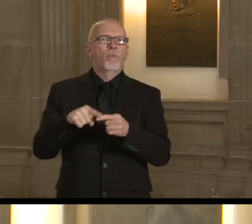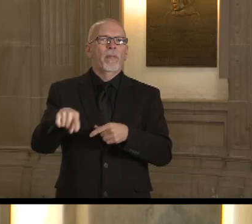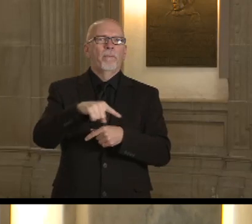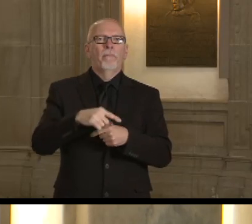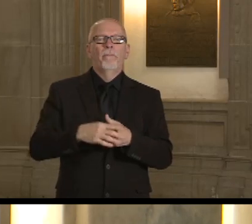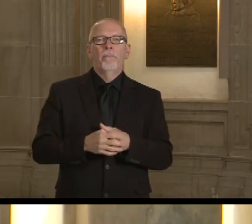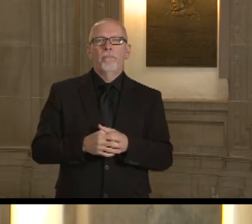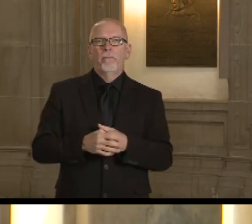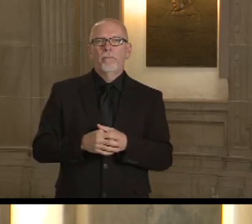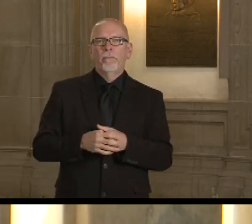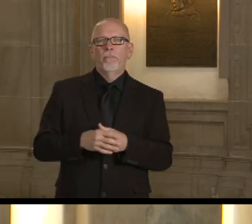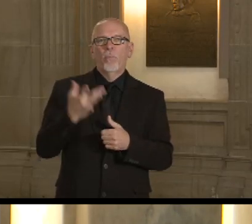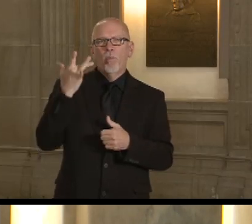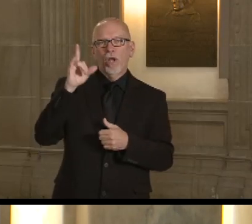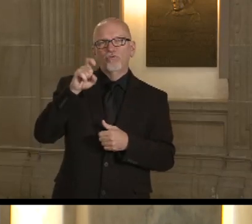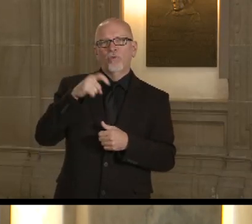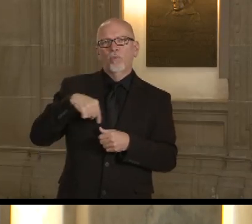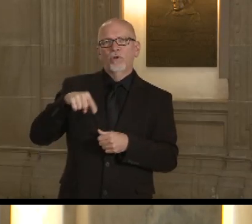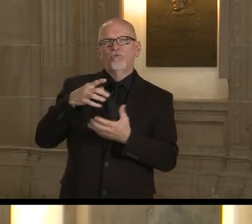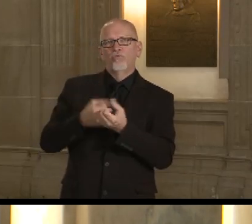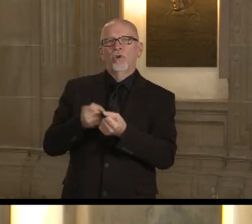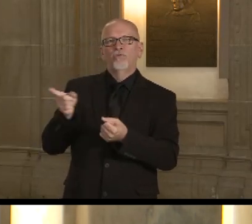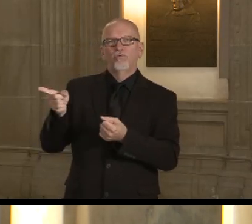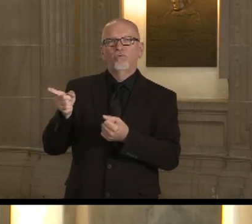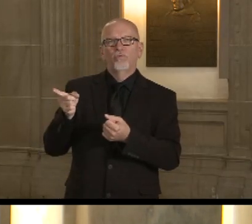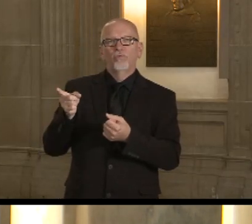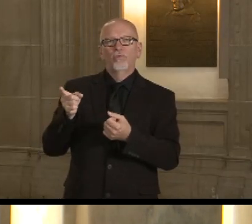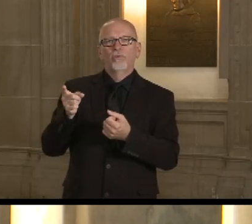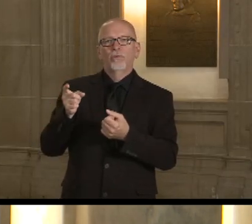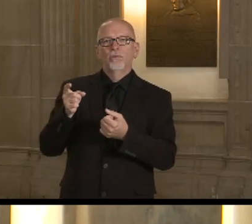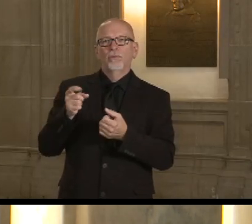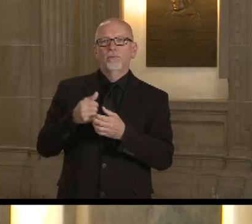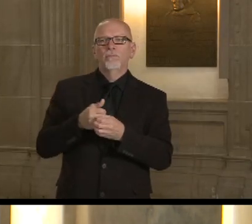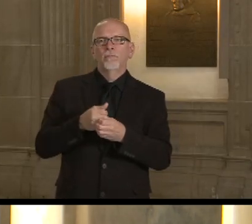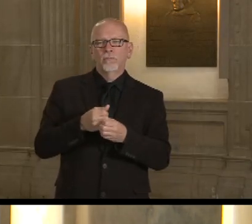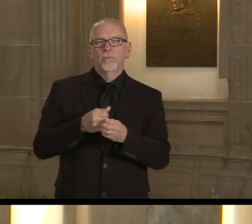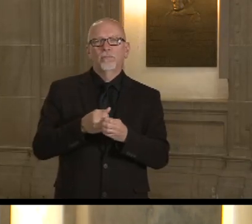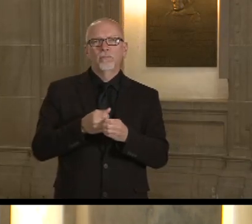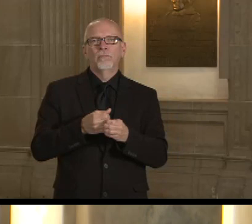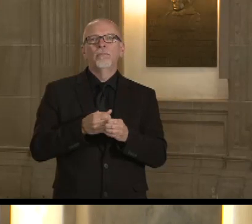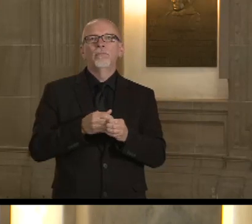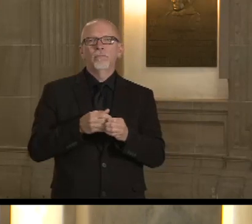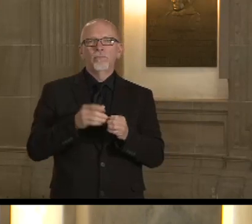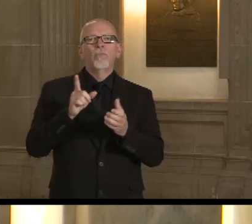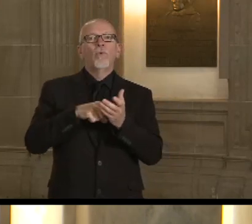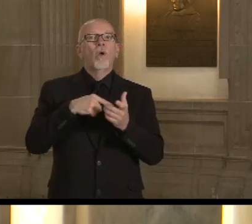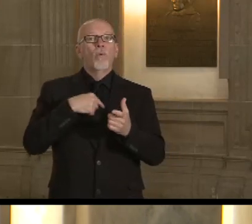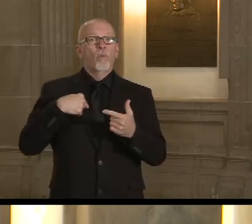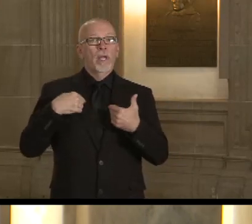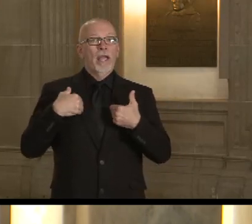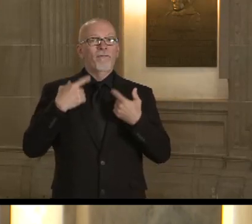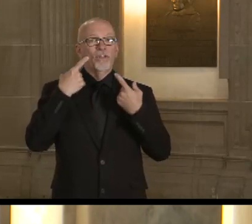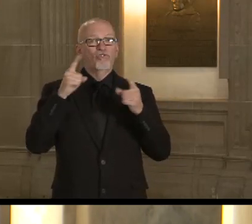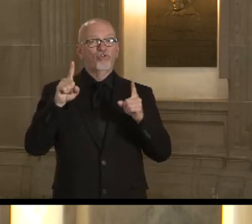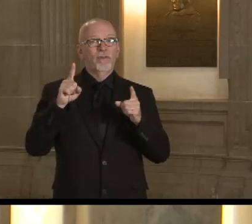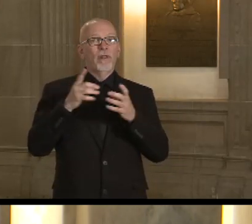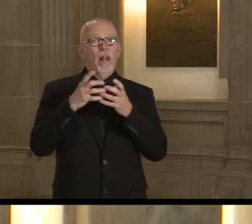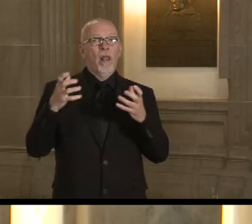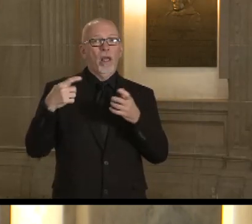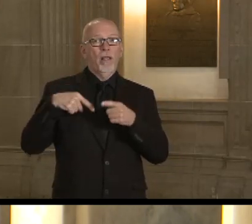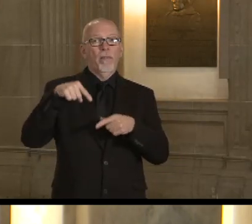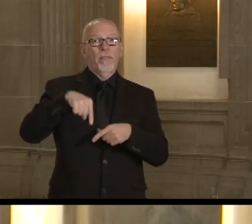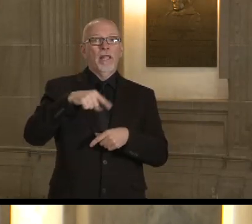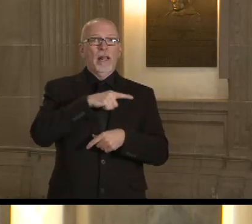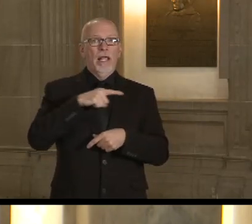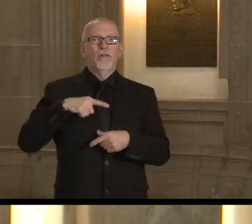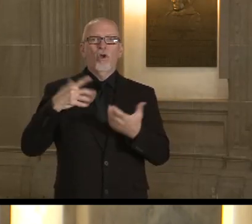Hoosiers? Why should we trust you to Well, do it now? we have achieved a lot. This legislature